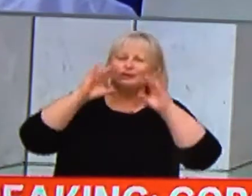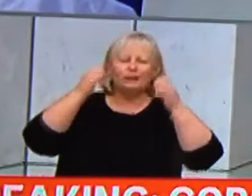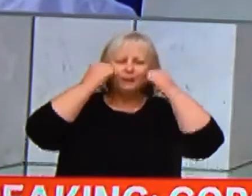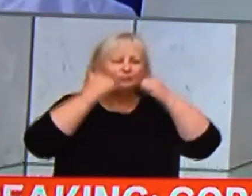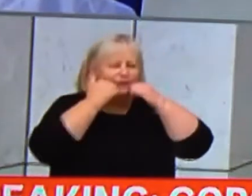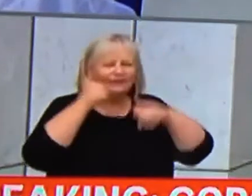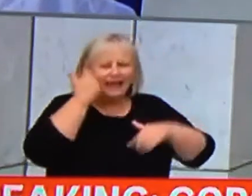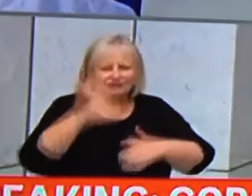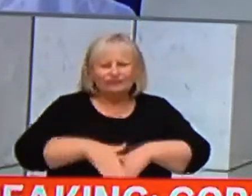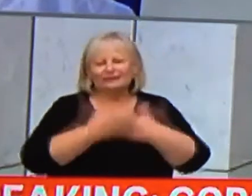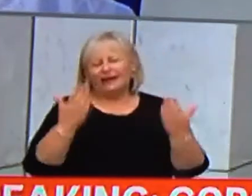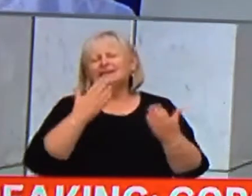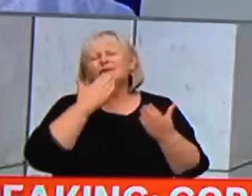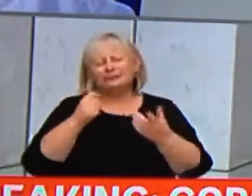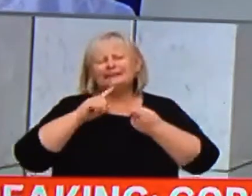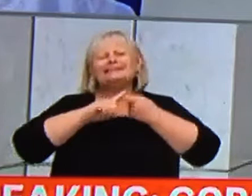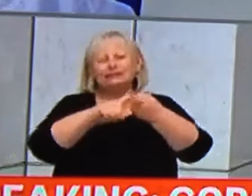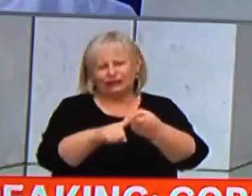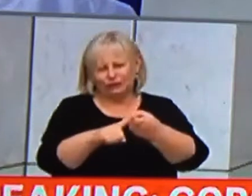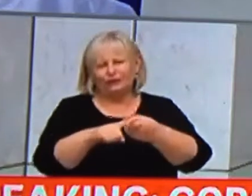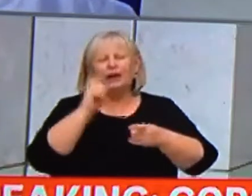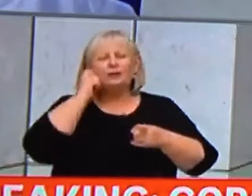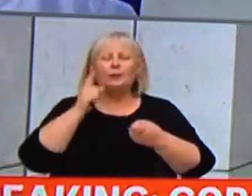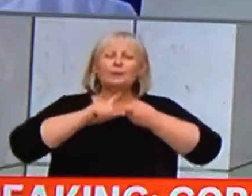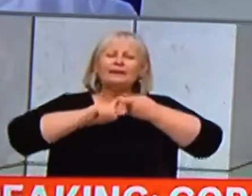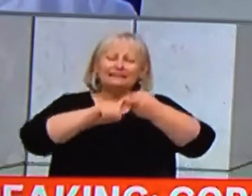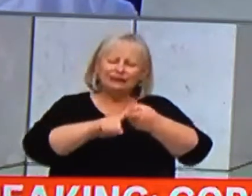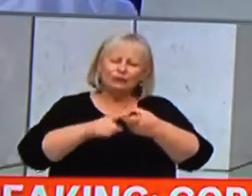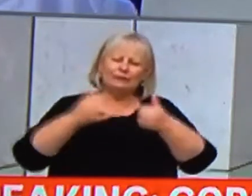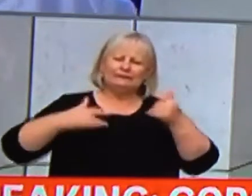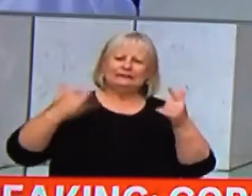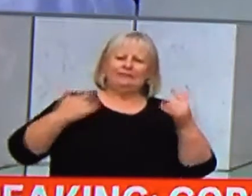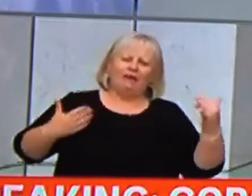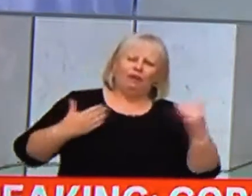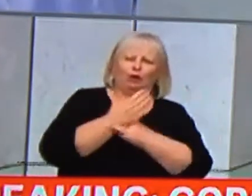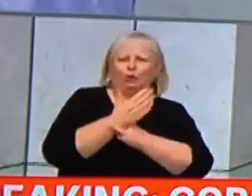day. Let's keep doing it, Australia, and we will continue to get through this together.